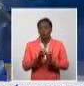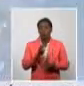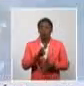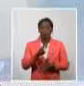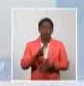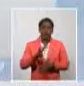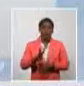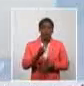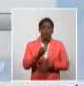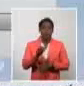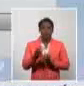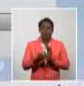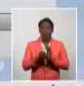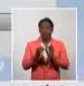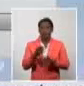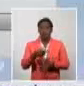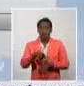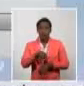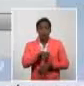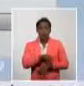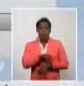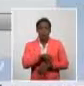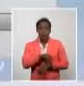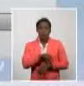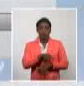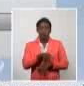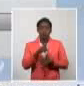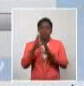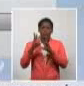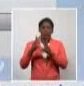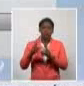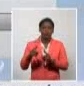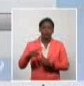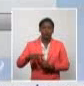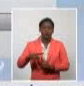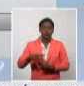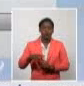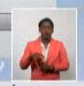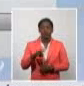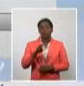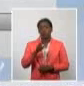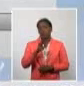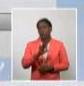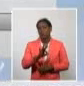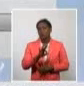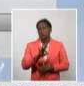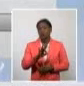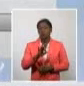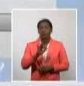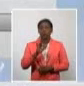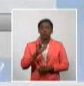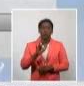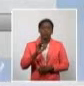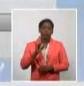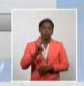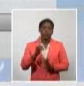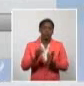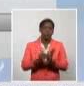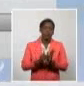43.86% of the total number of cases reported in the world, and with